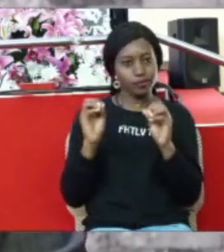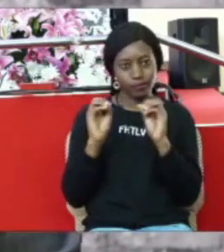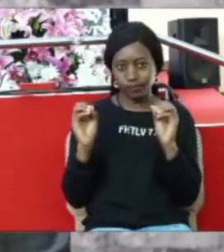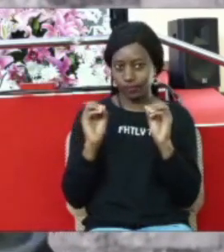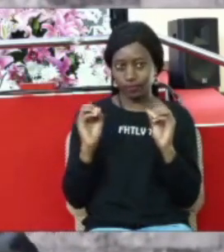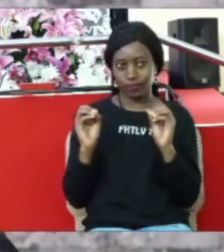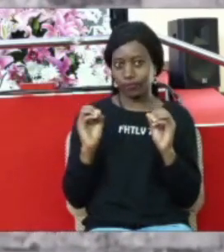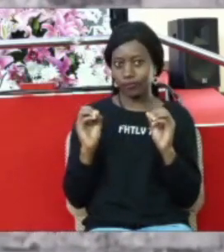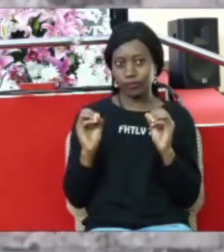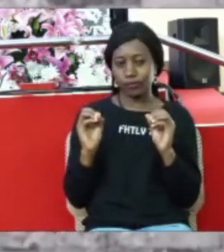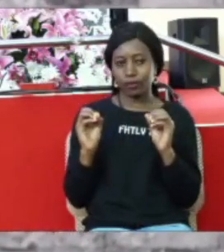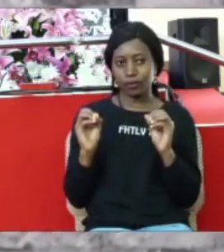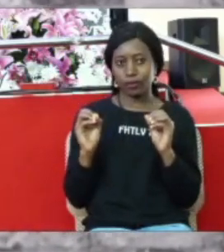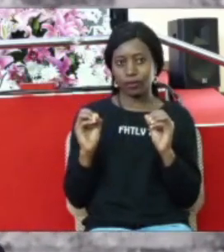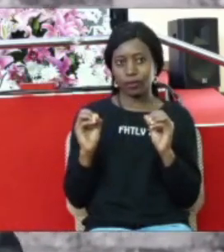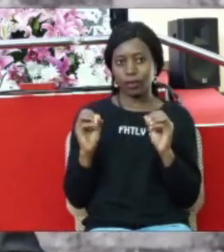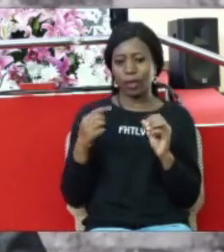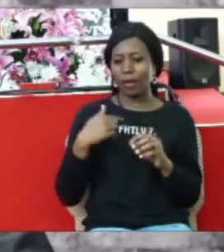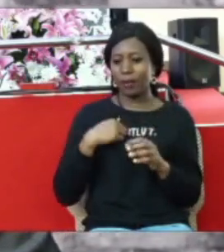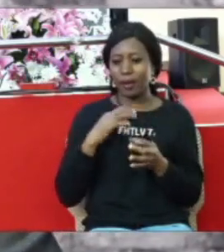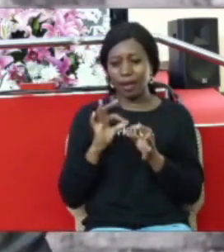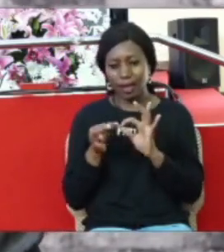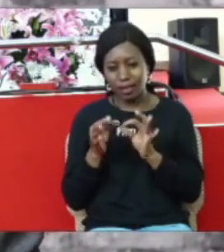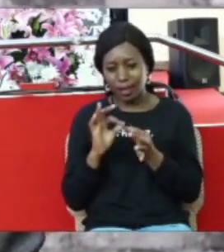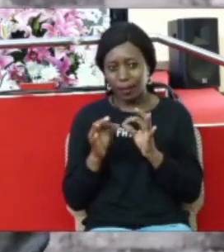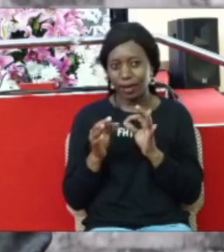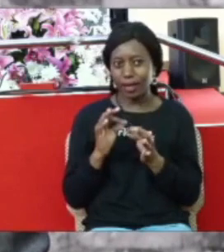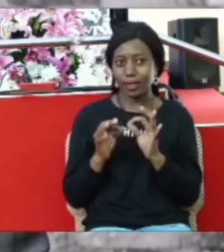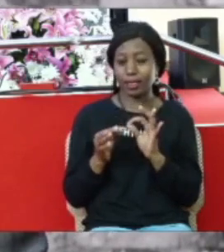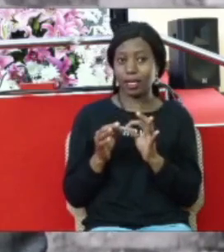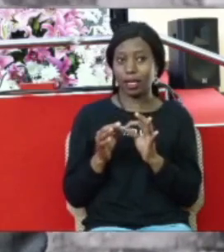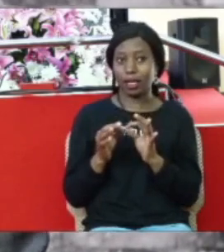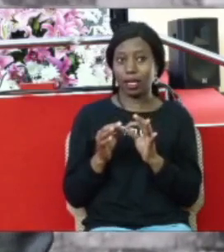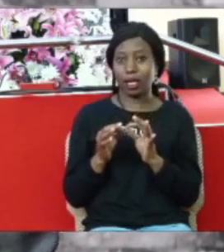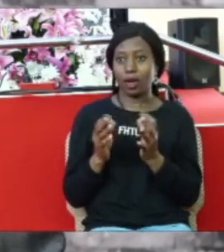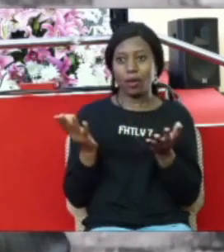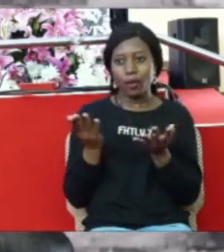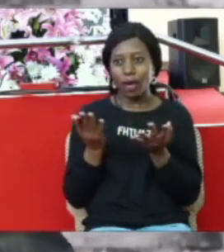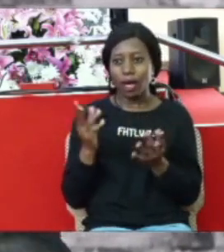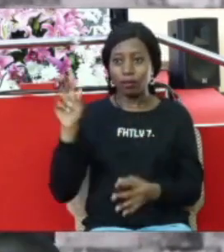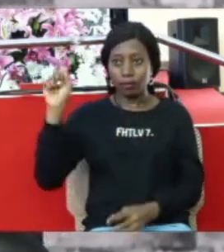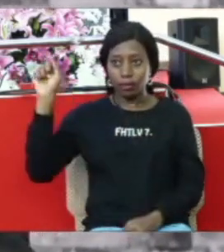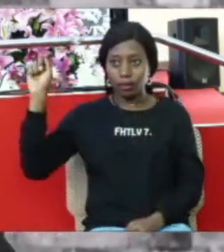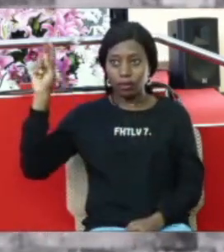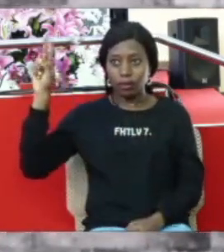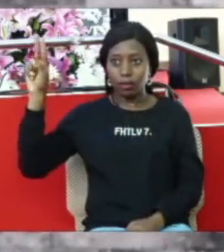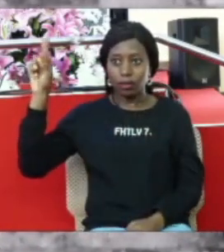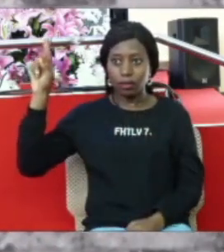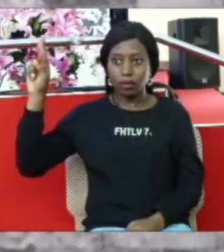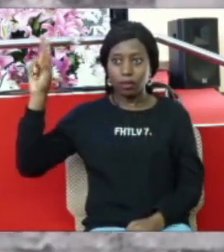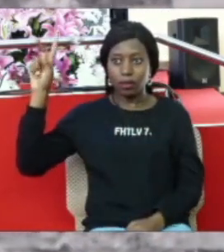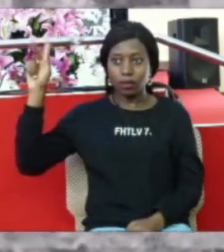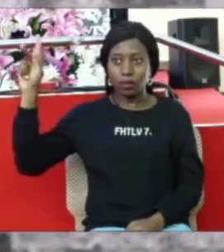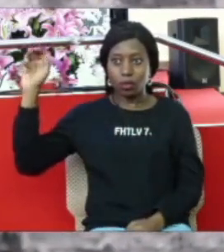mpya. Mimi nimeenda kuwa interpreter, international interpreter, Turkana. Na lala hoteli ya wazungu inaitwa